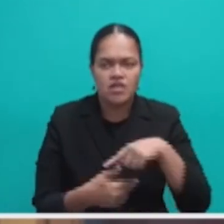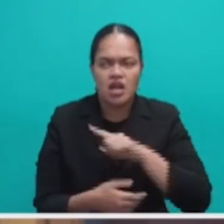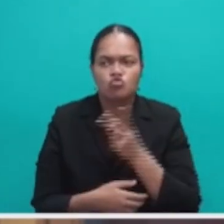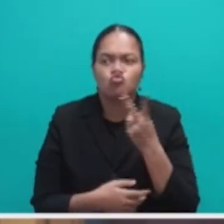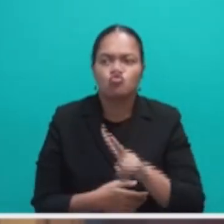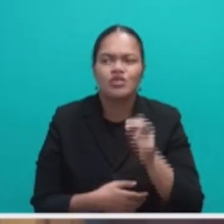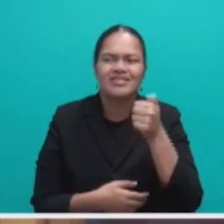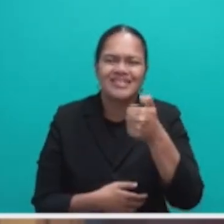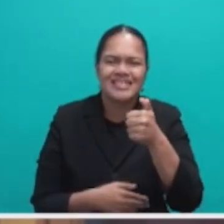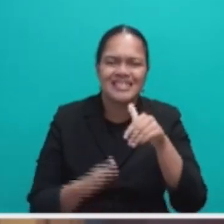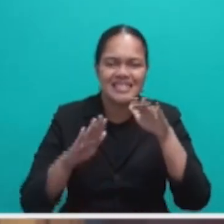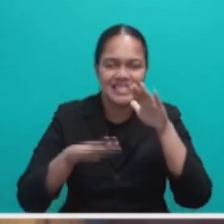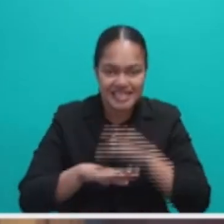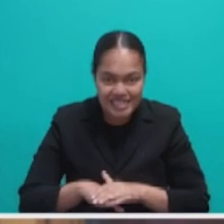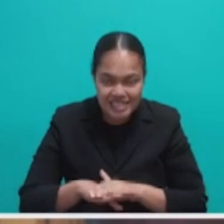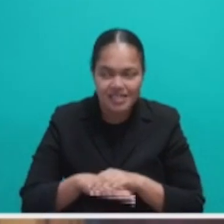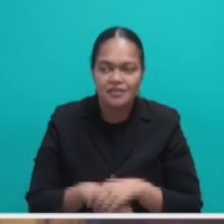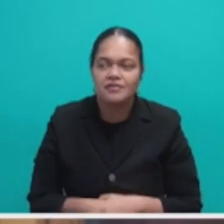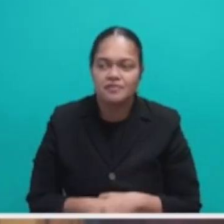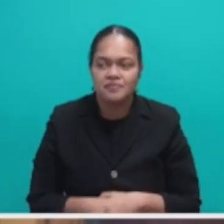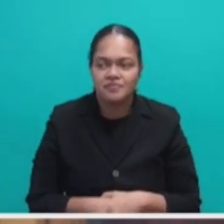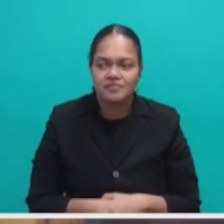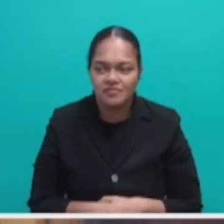26 seats,